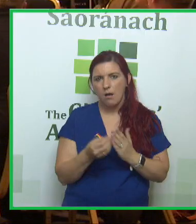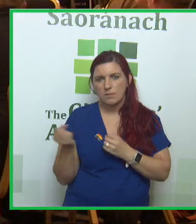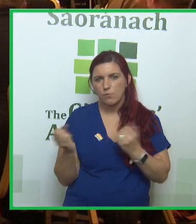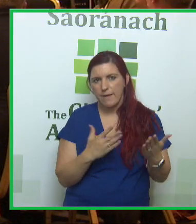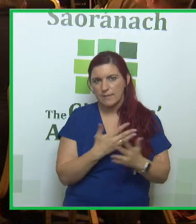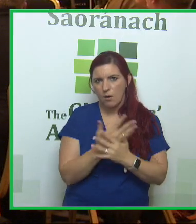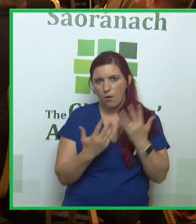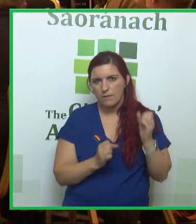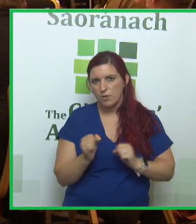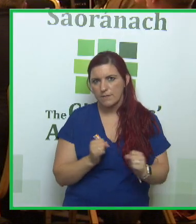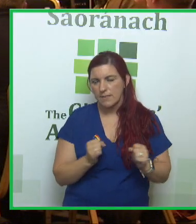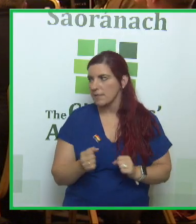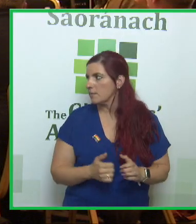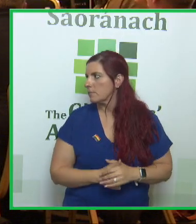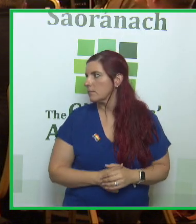services.